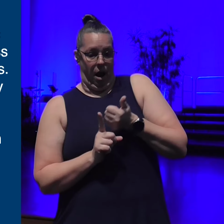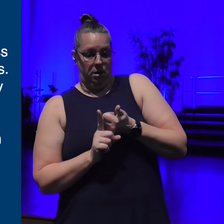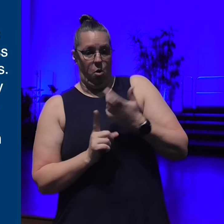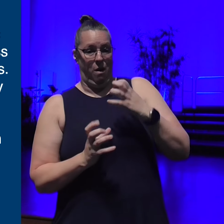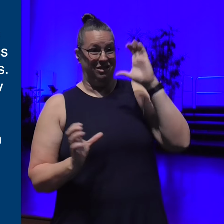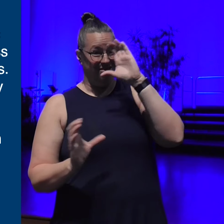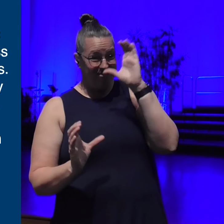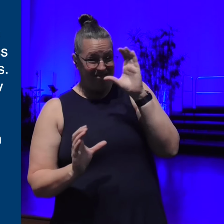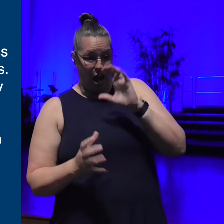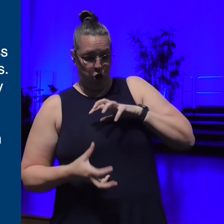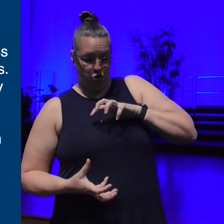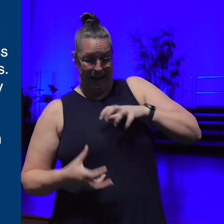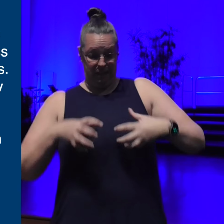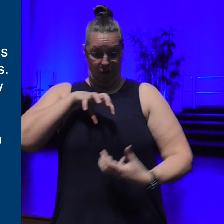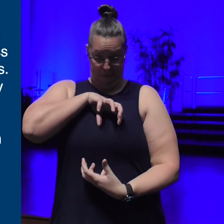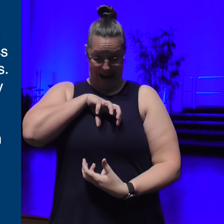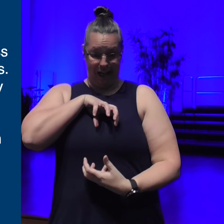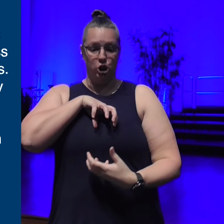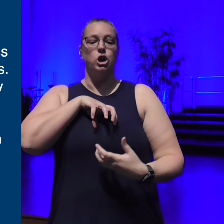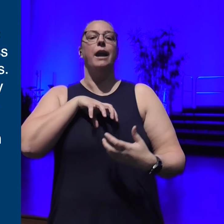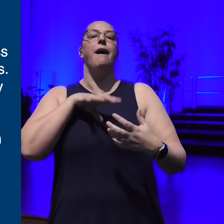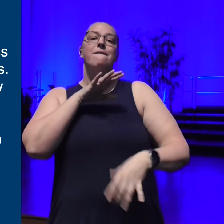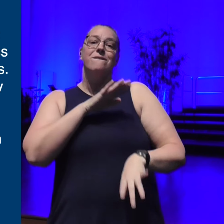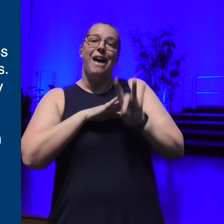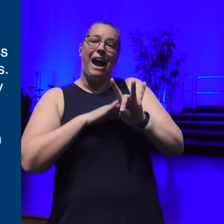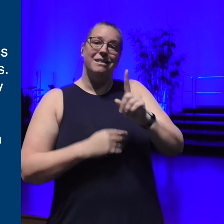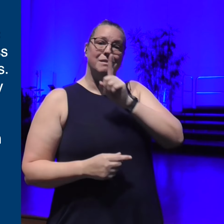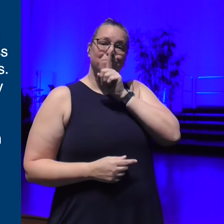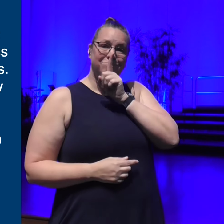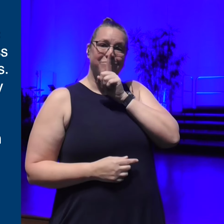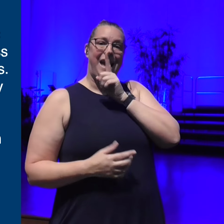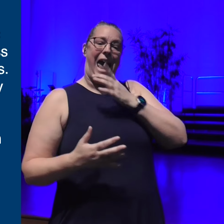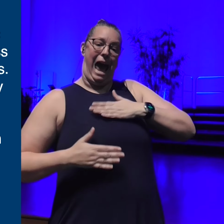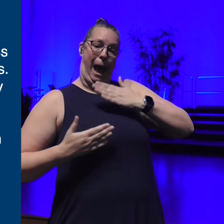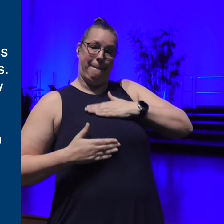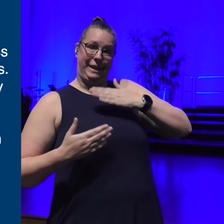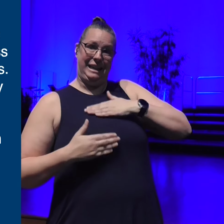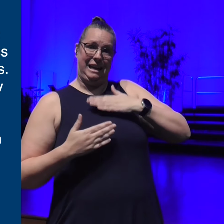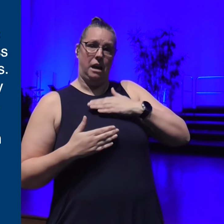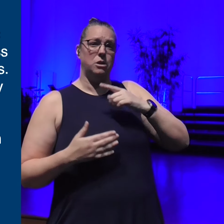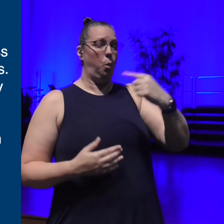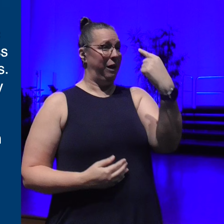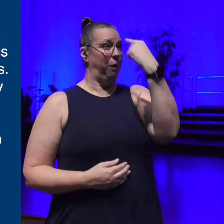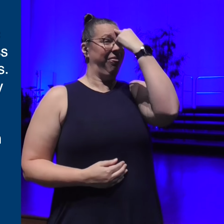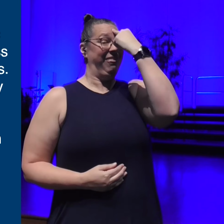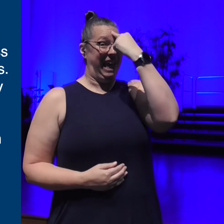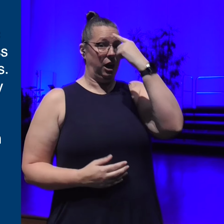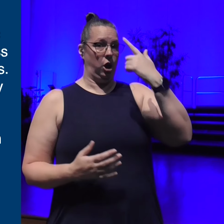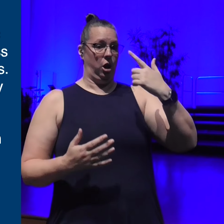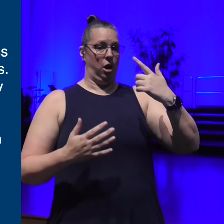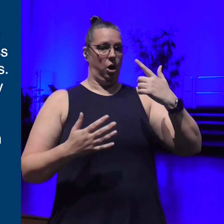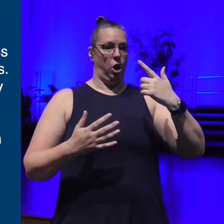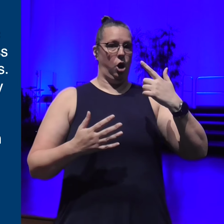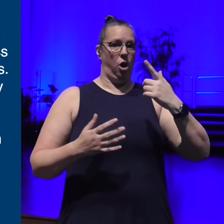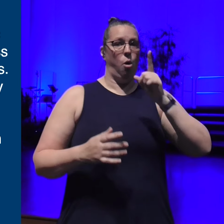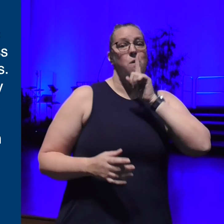secret happiness which reconciles him to his apparent loneliness. In communing with himself, he finds